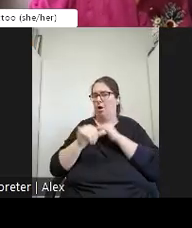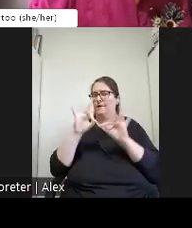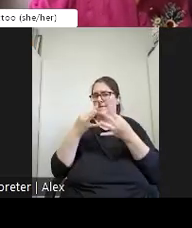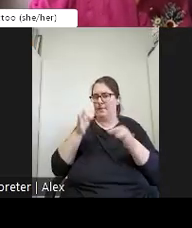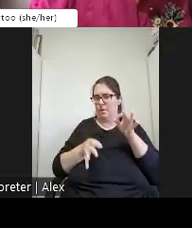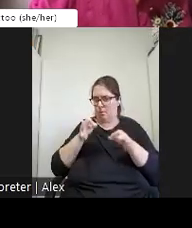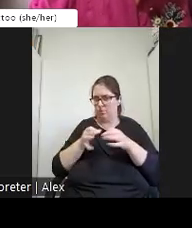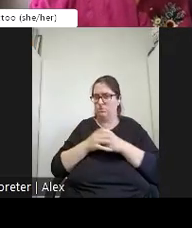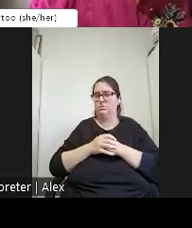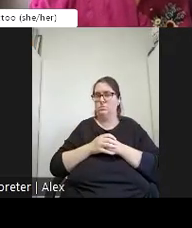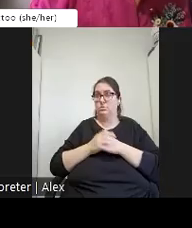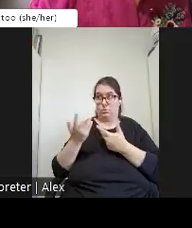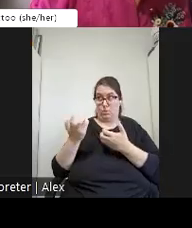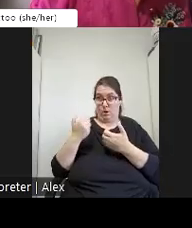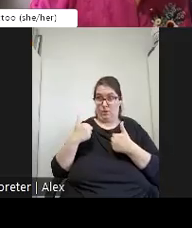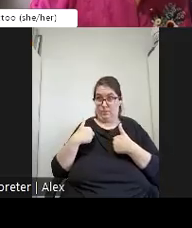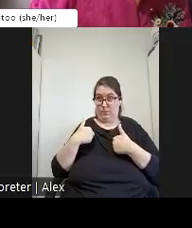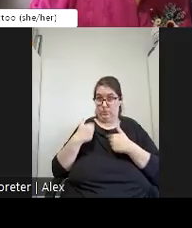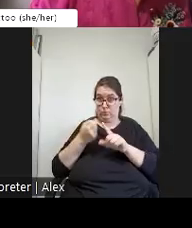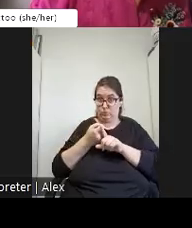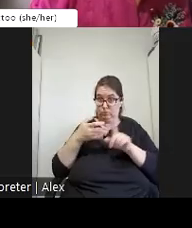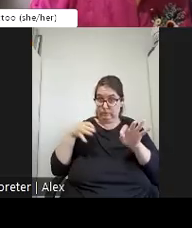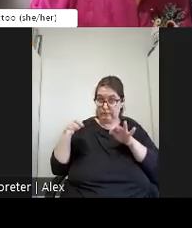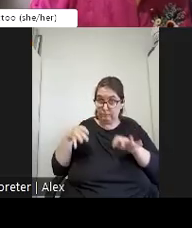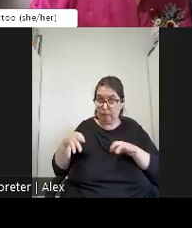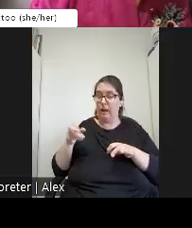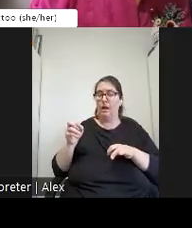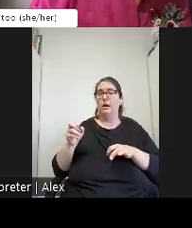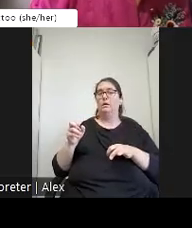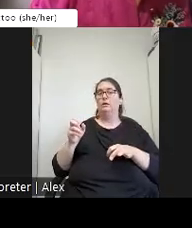Would you like me to talk about